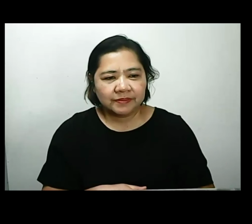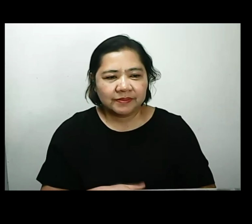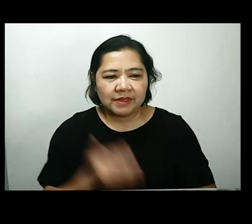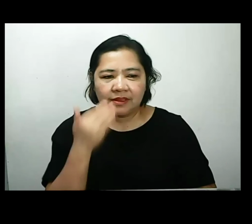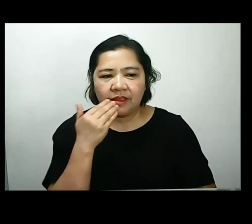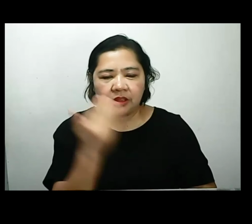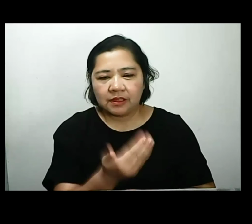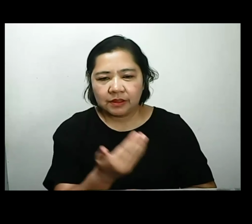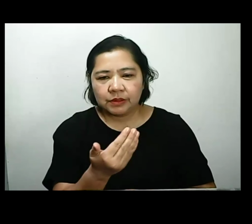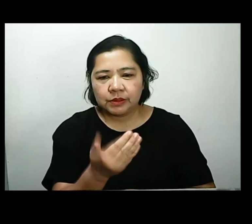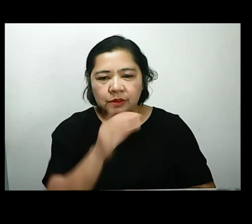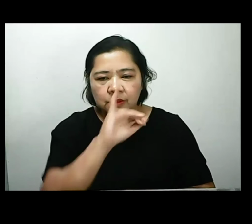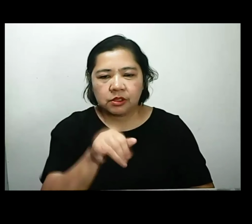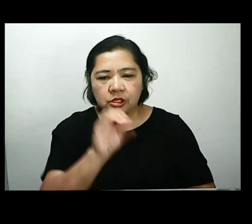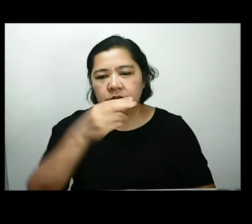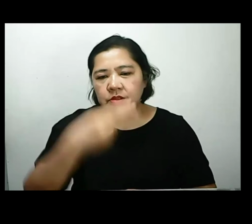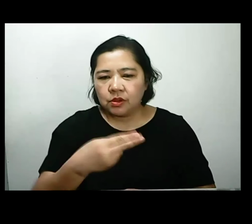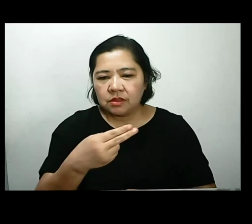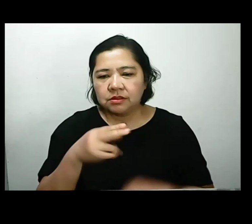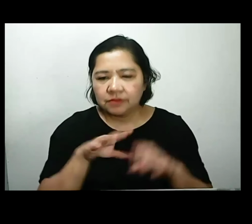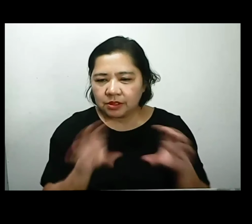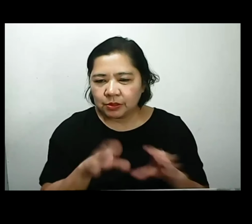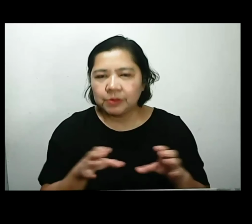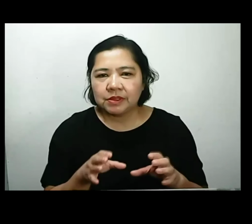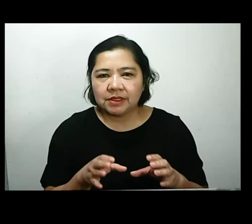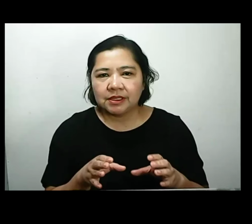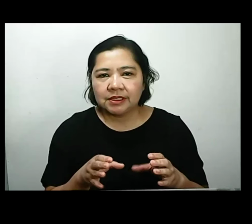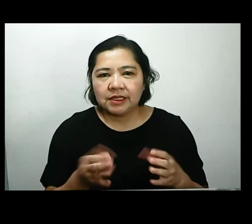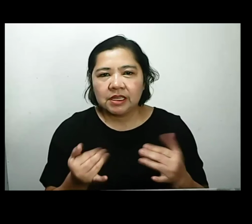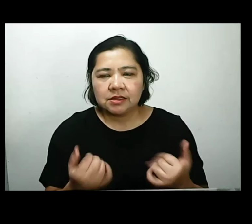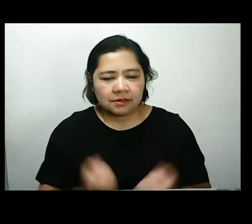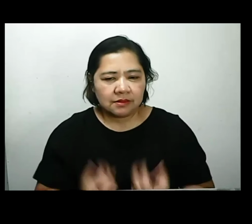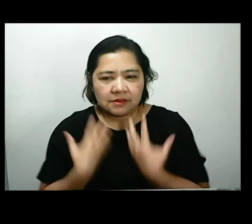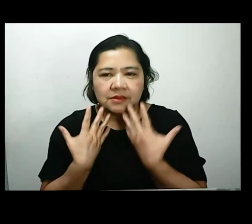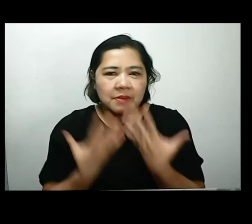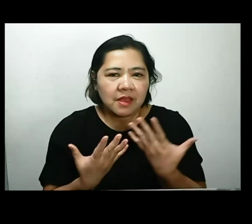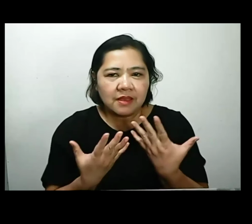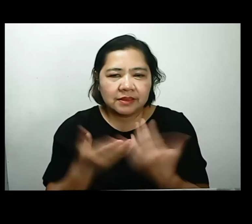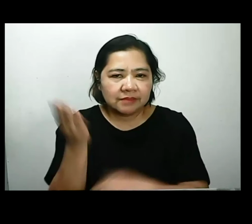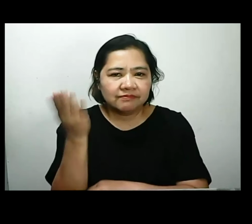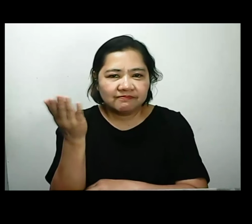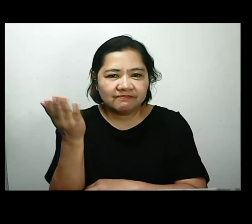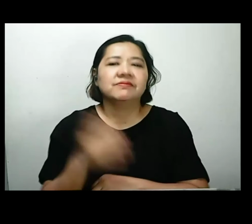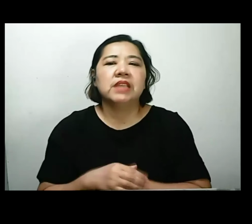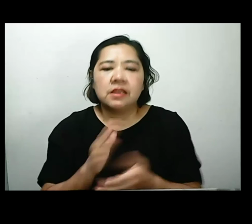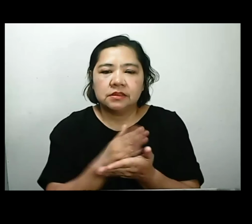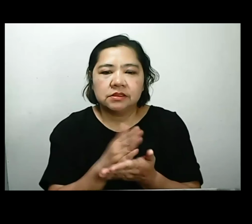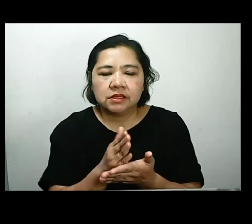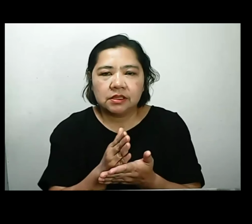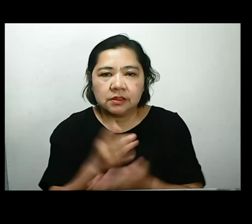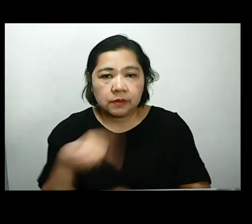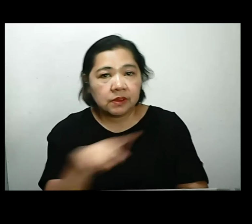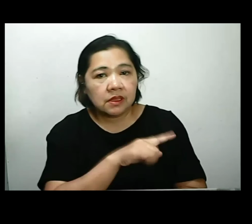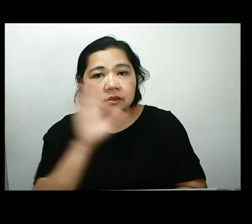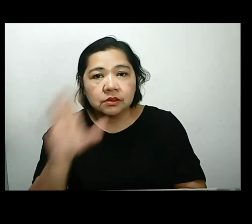much, Josh, for doing this very inspiring talk and sharing with us your stories.